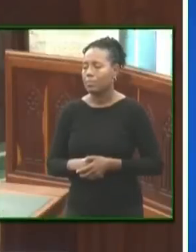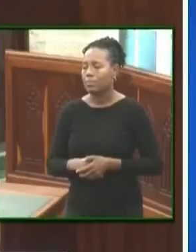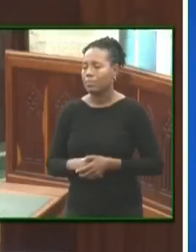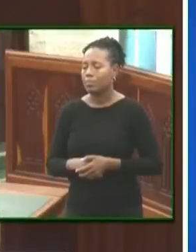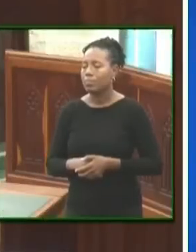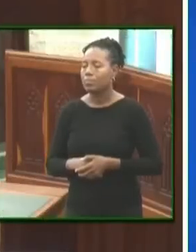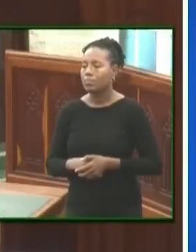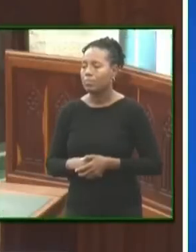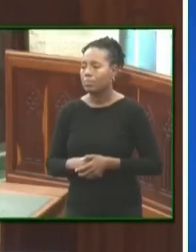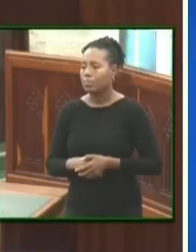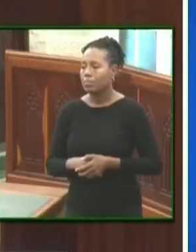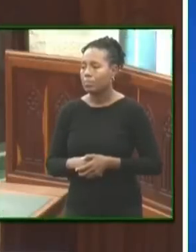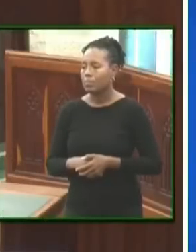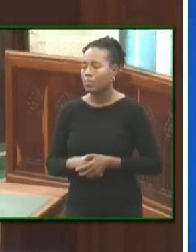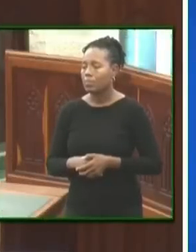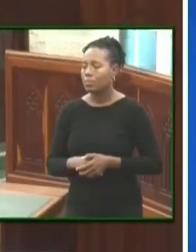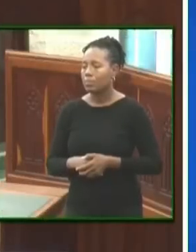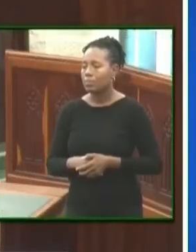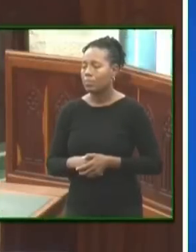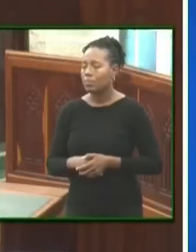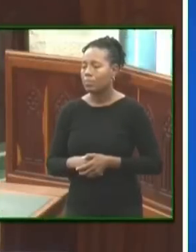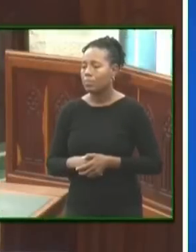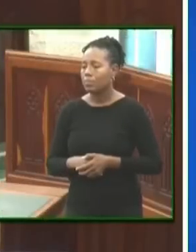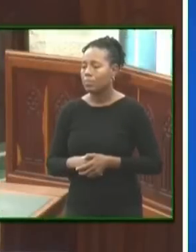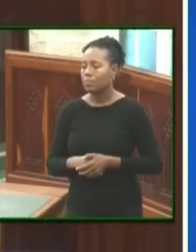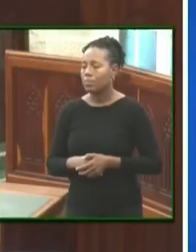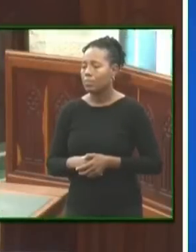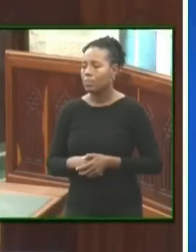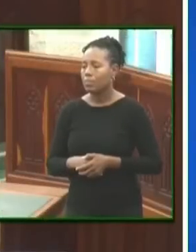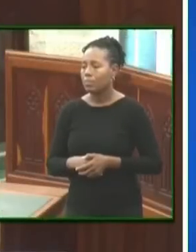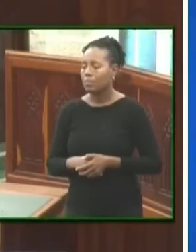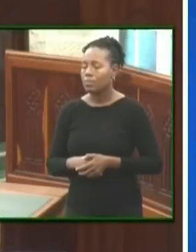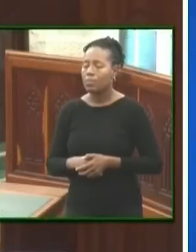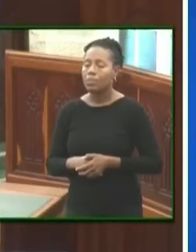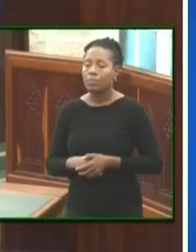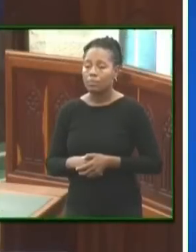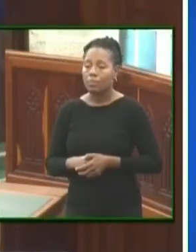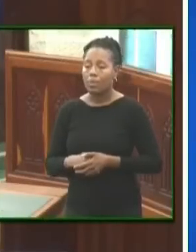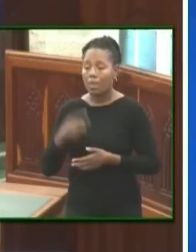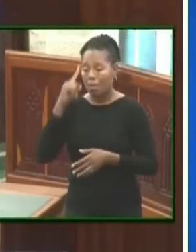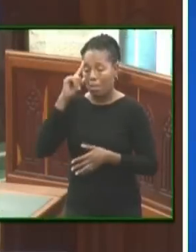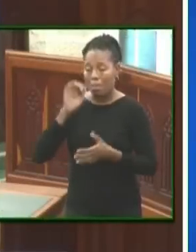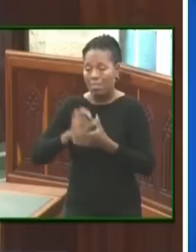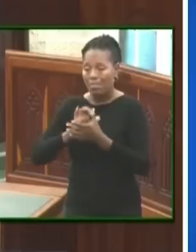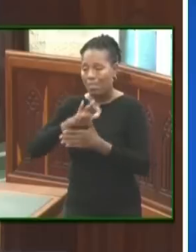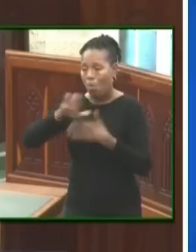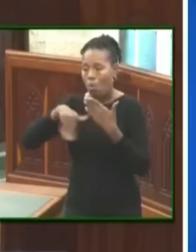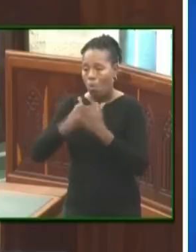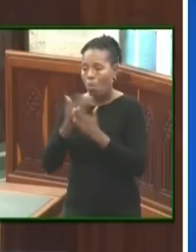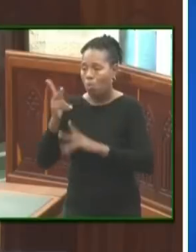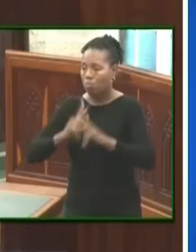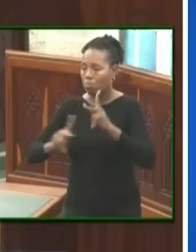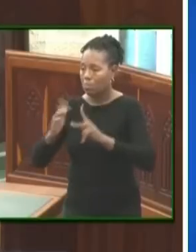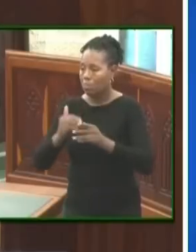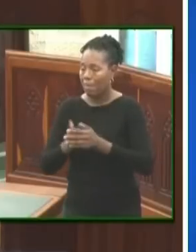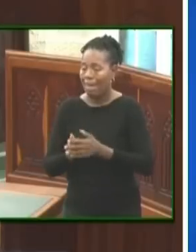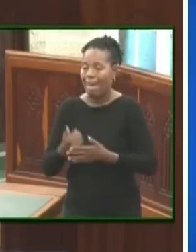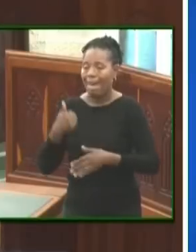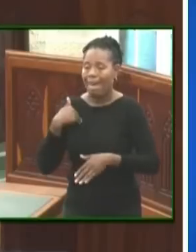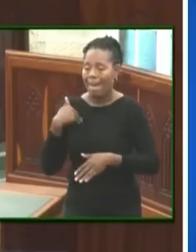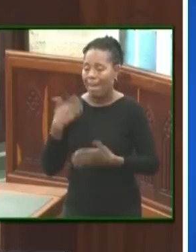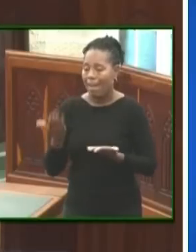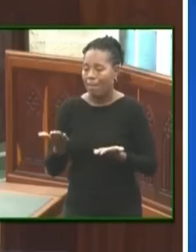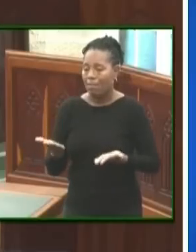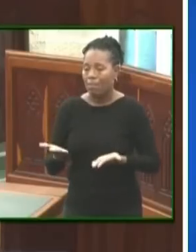all buildings for which the public has access to under town planning legislation